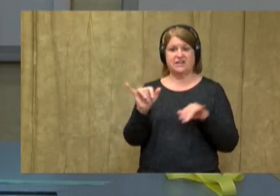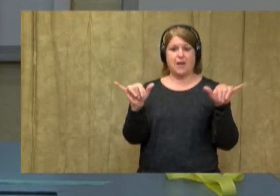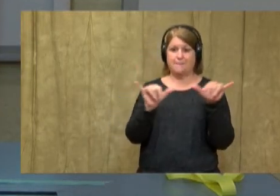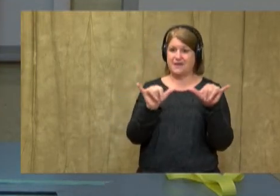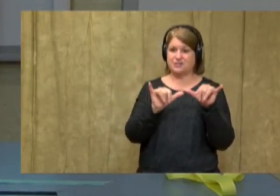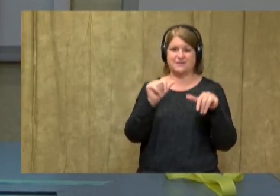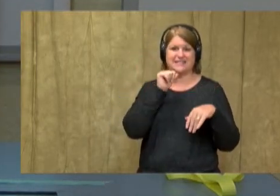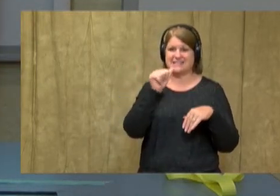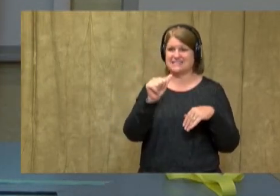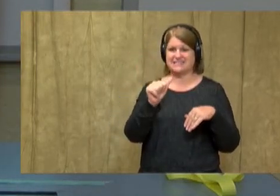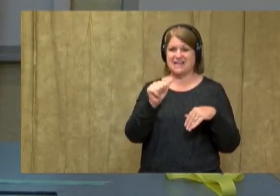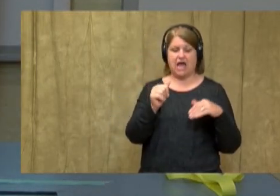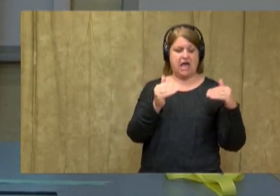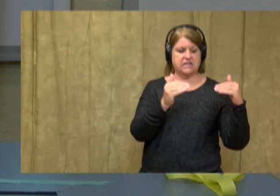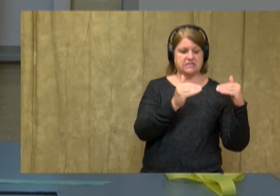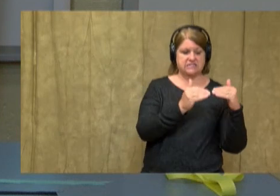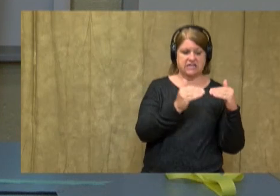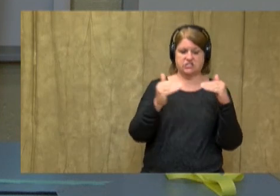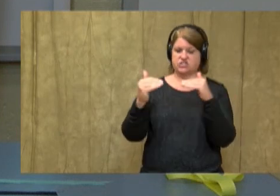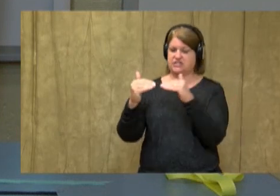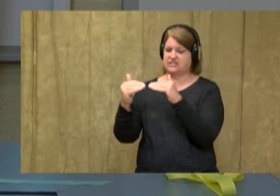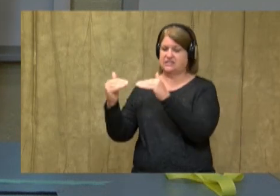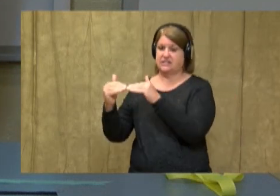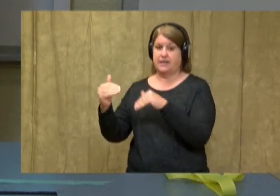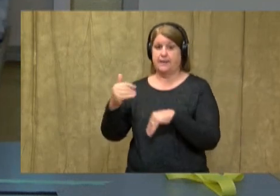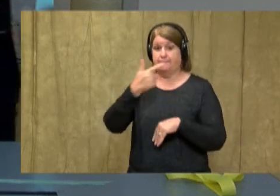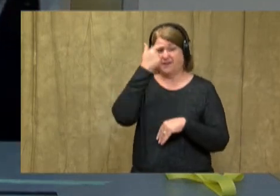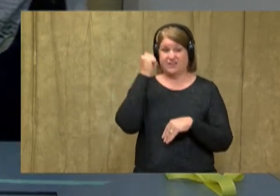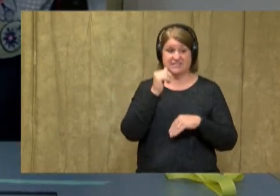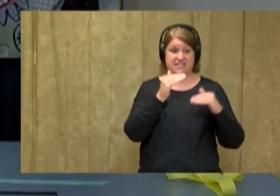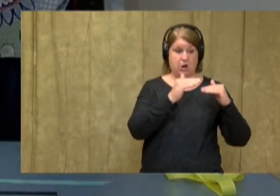not touching end to end. They're overlapping.